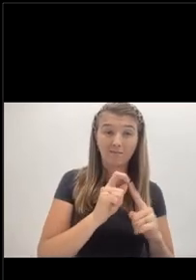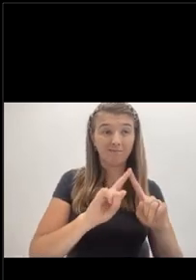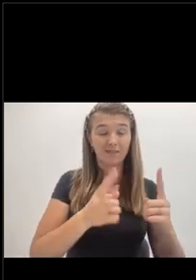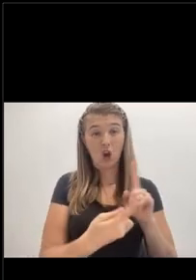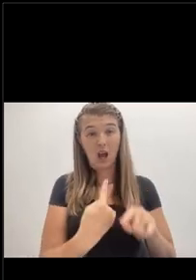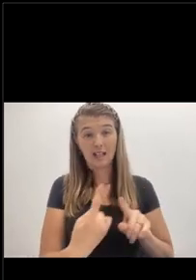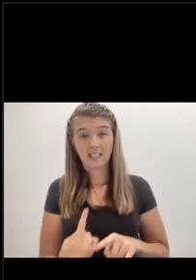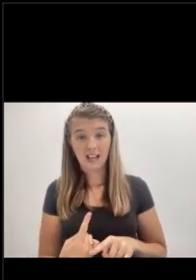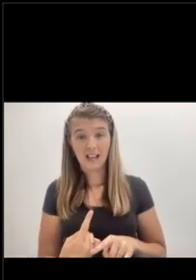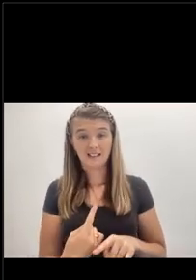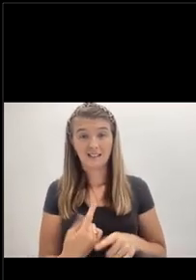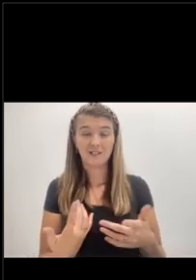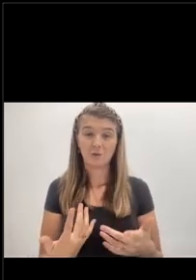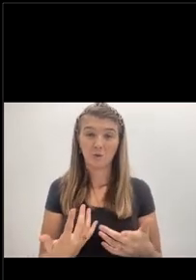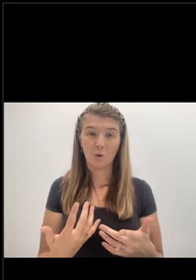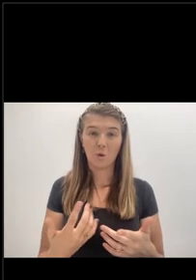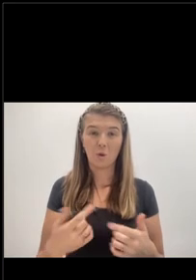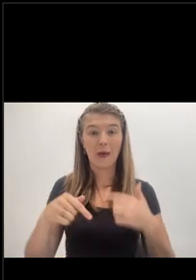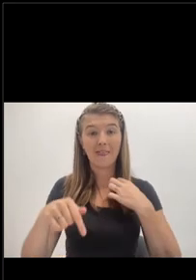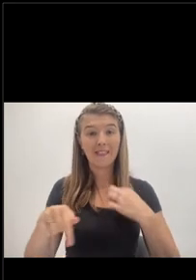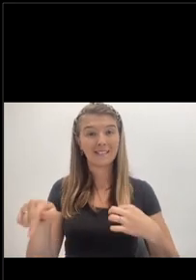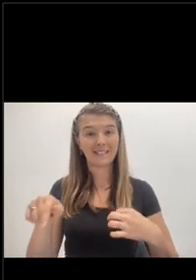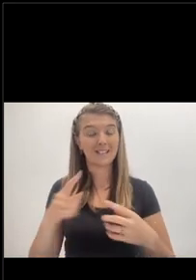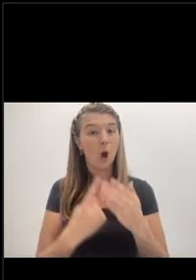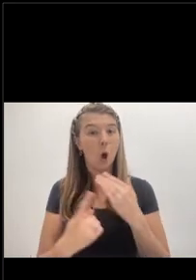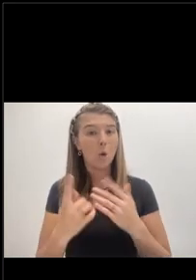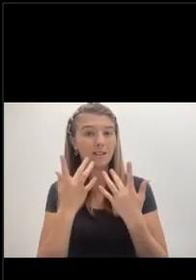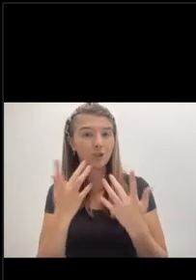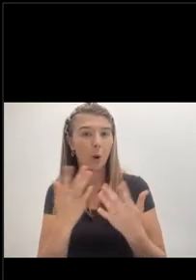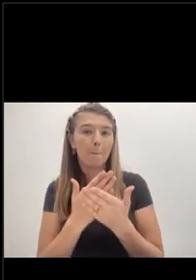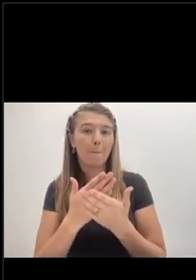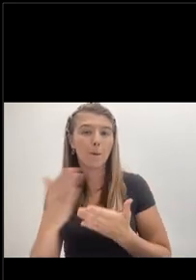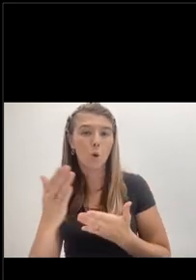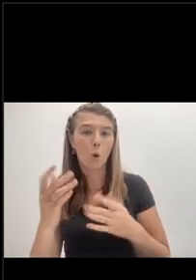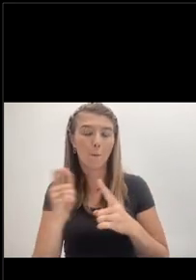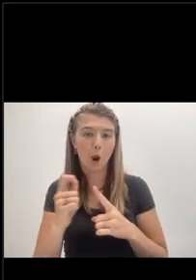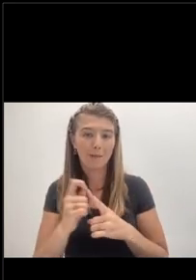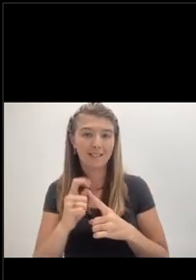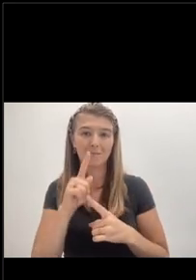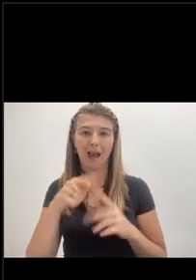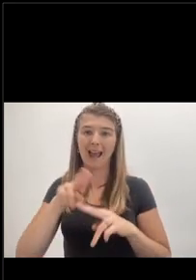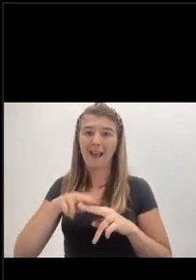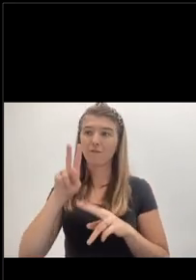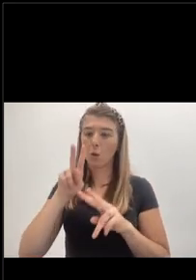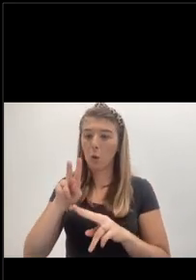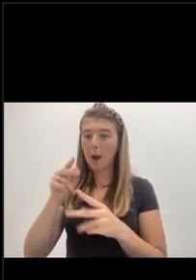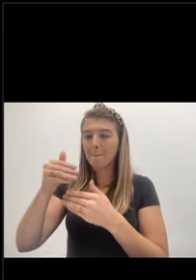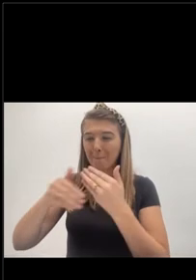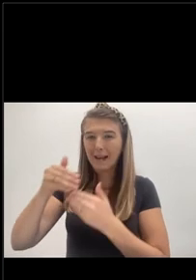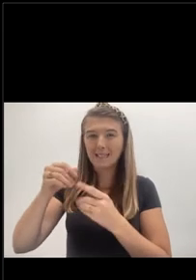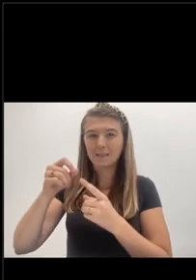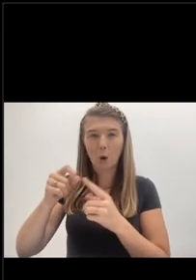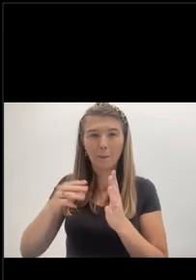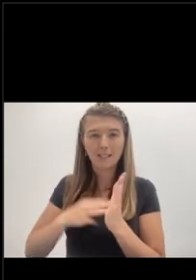and this is only shown for pure polymers, but if you look at mixtures of polymers, like in multi-layered